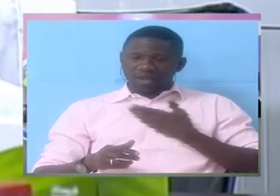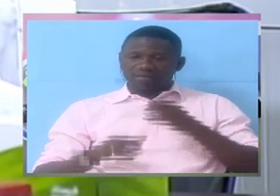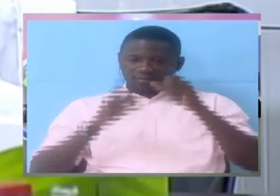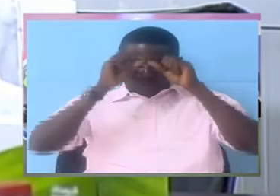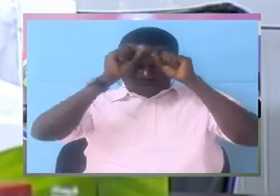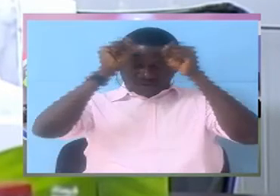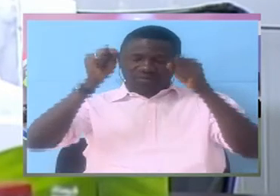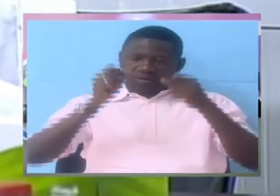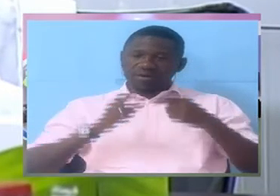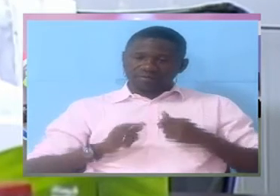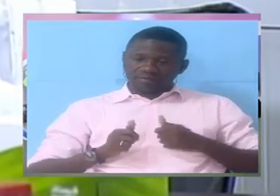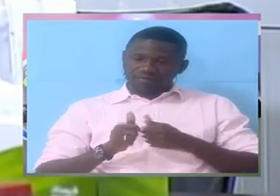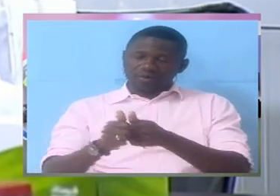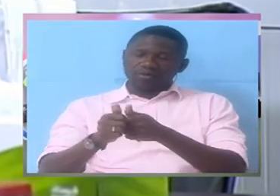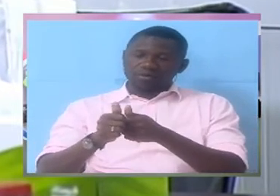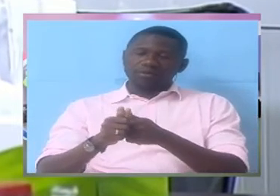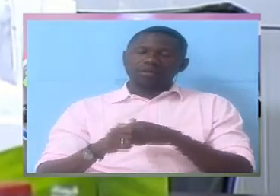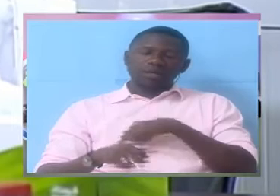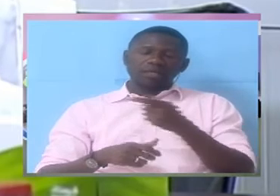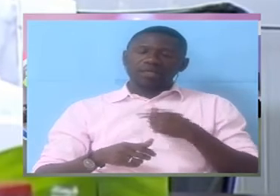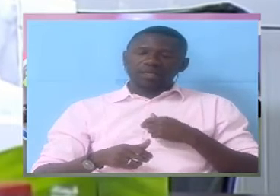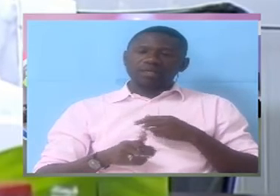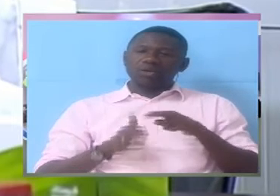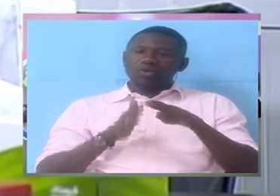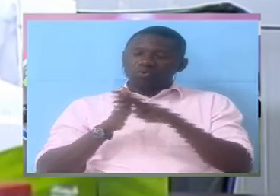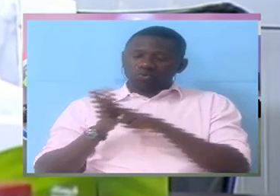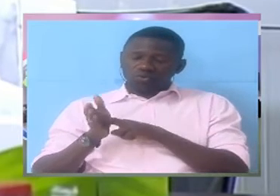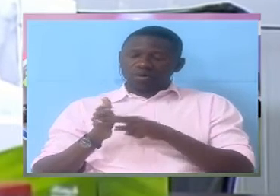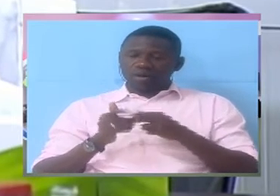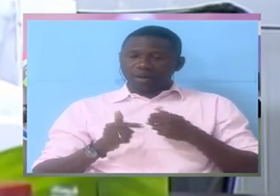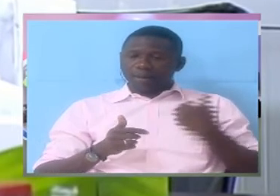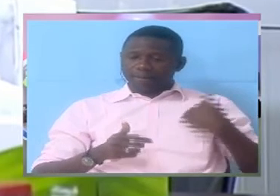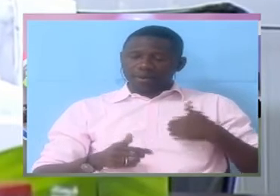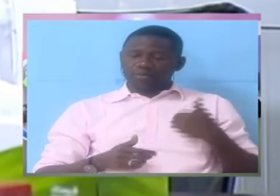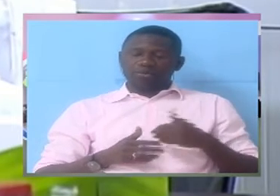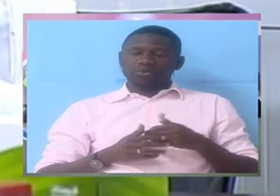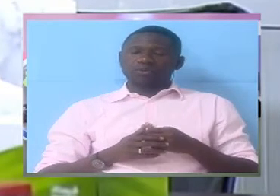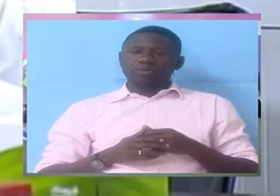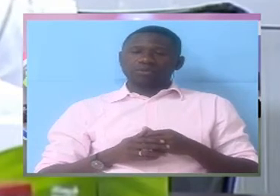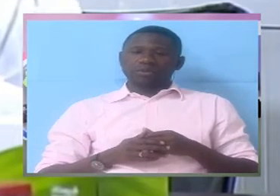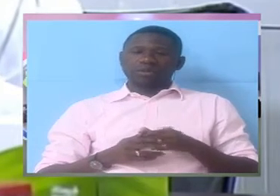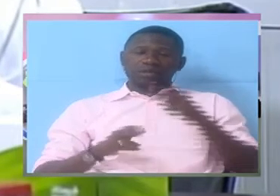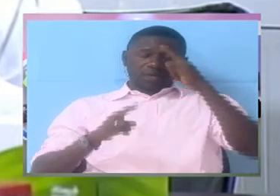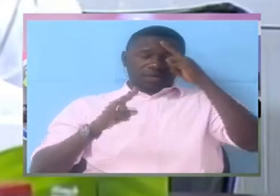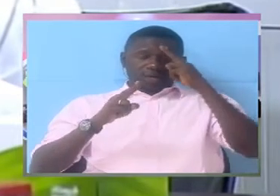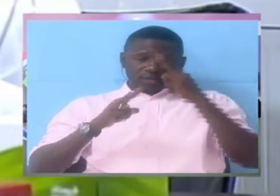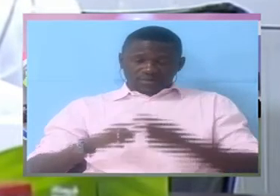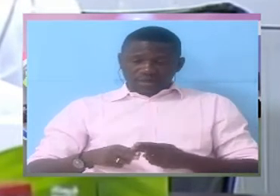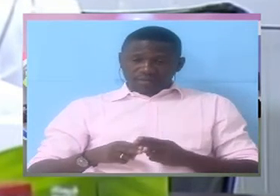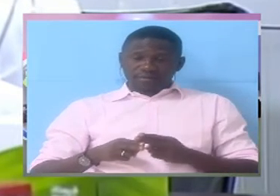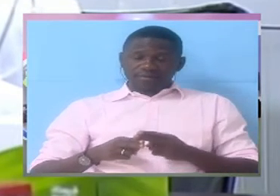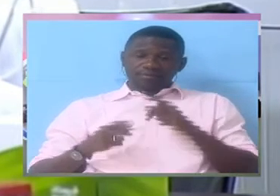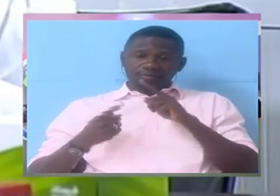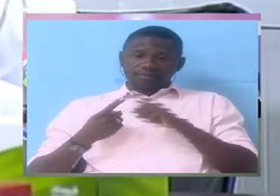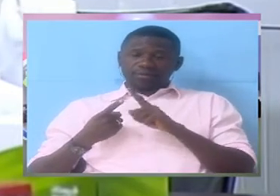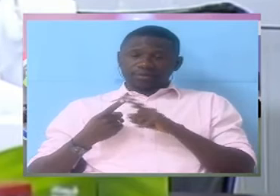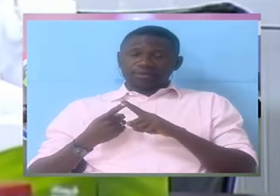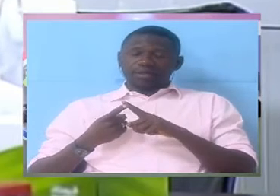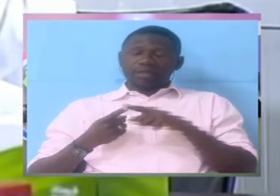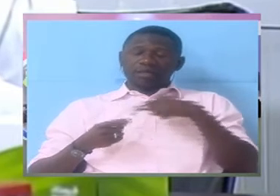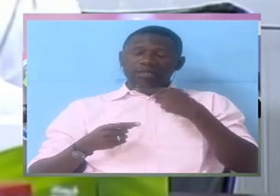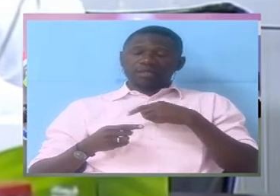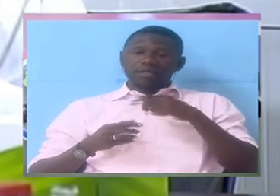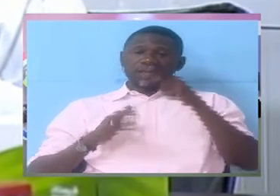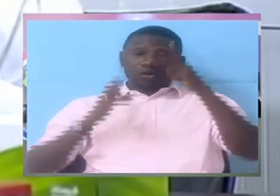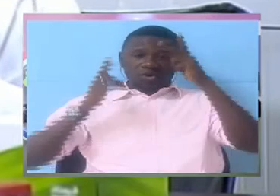governed. And in governing people, respect bunya the laws of this